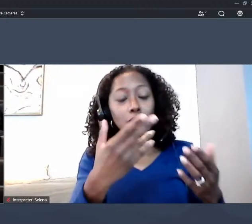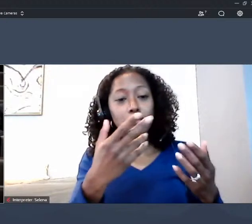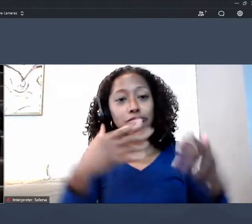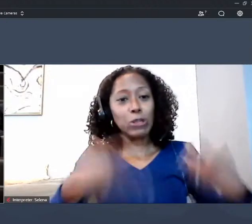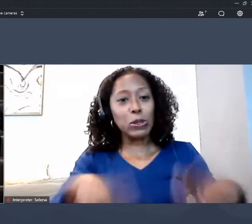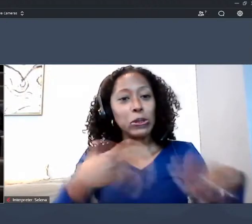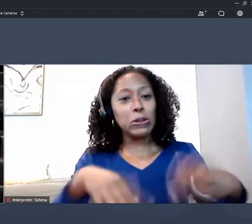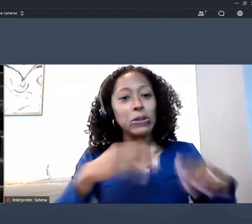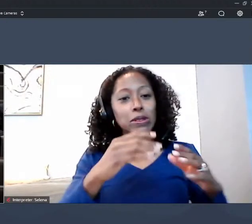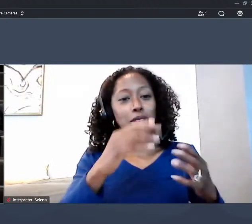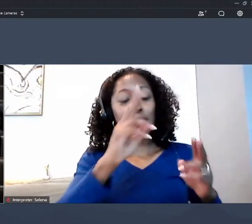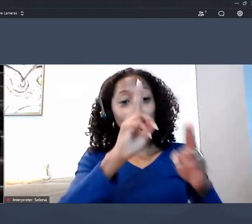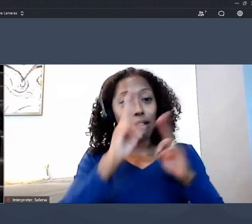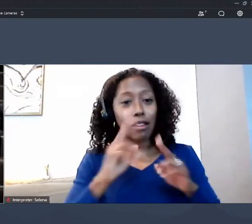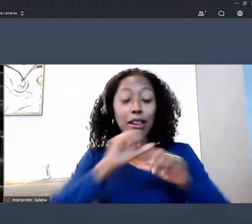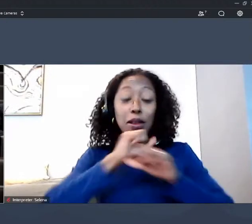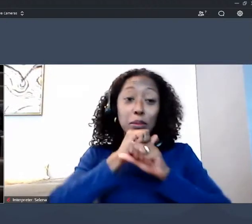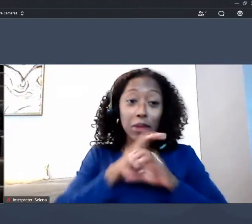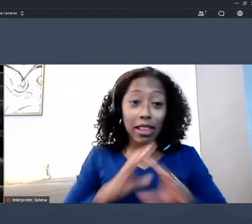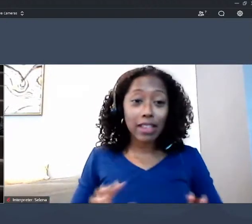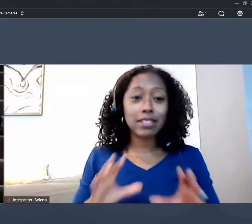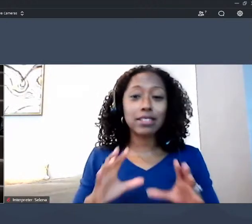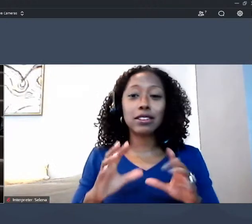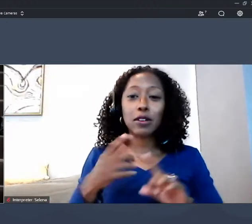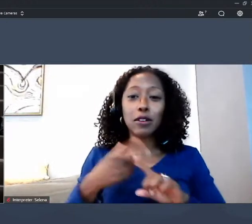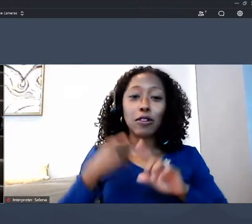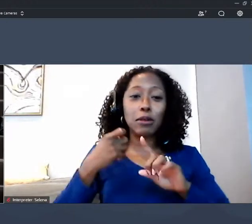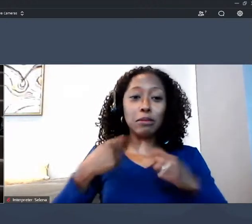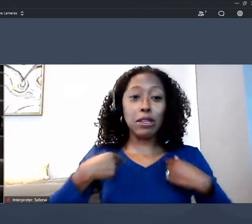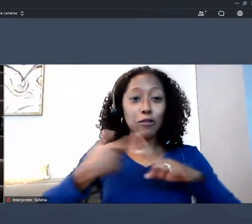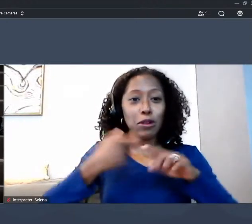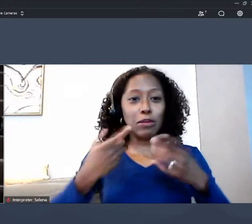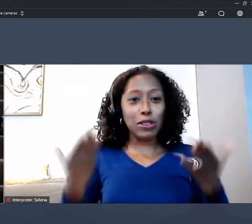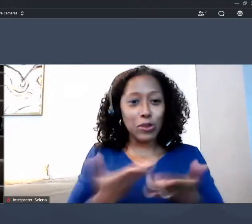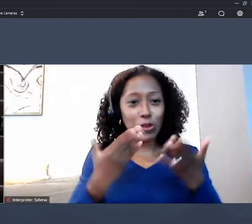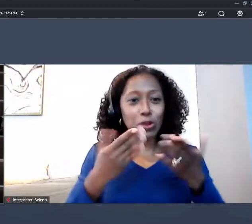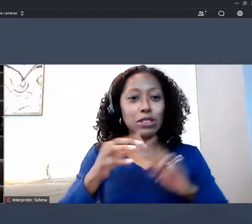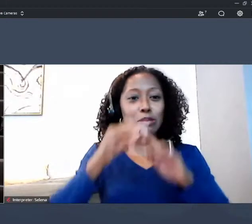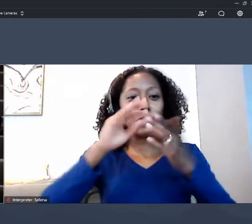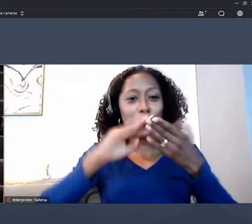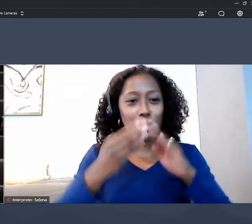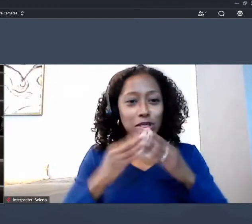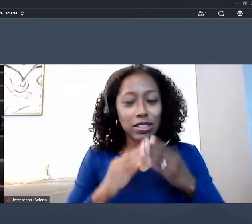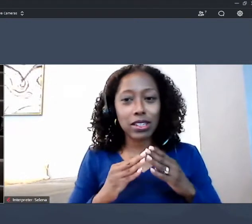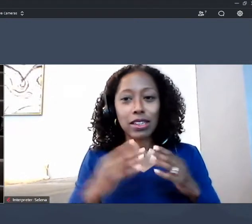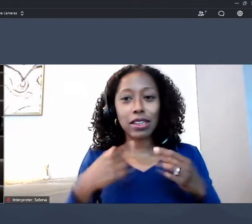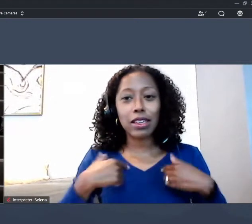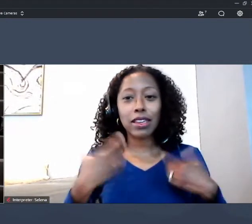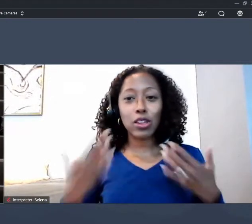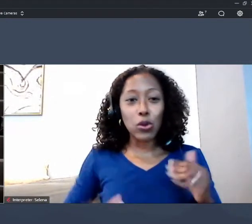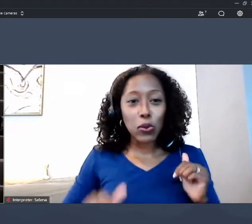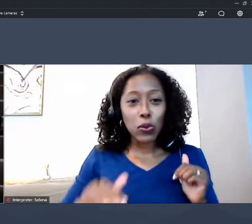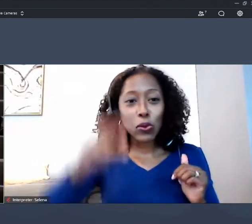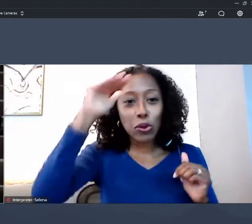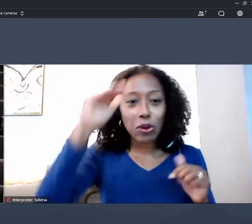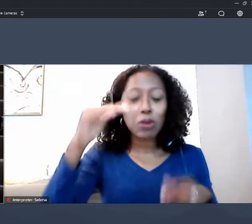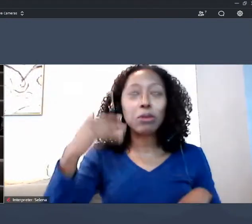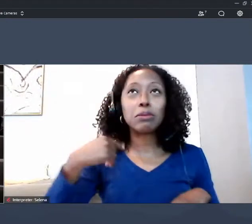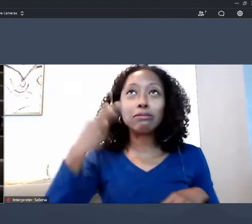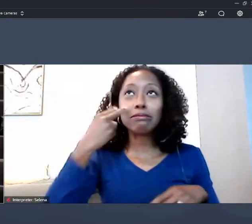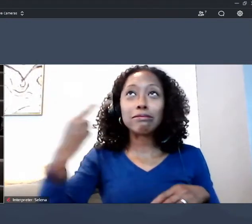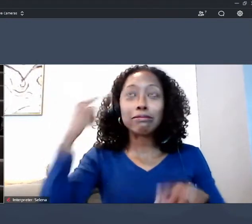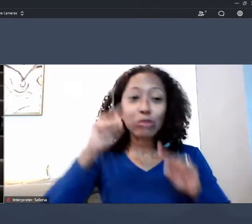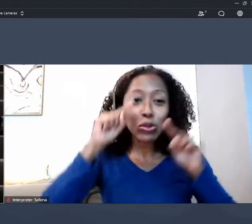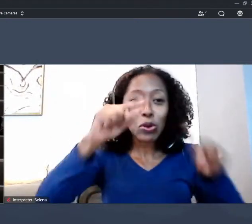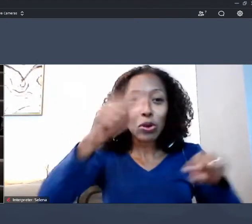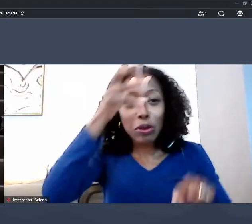just so blessed to be from such a special city. I think some of my best memories growing up were going with my dad to the Grizzlies